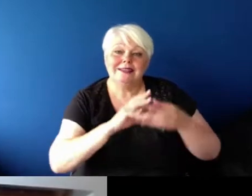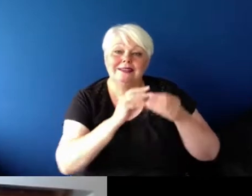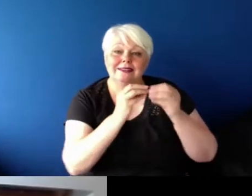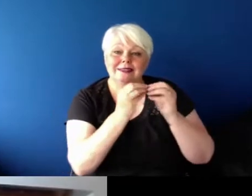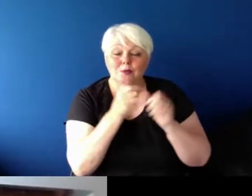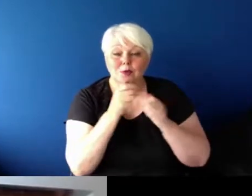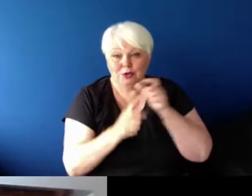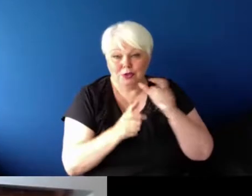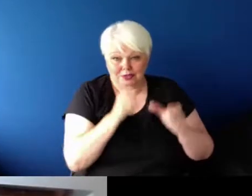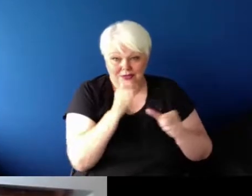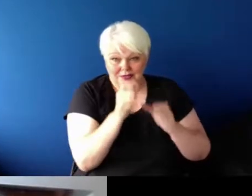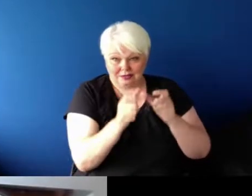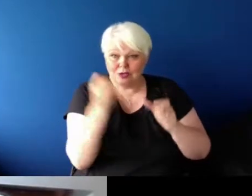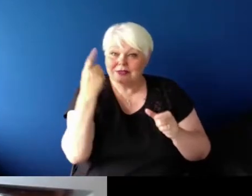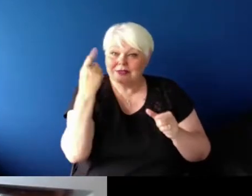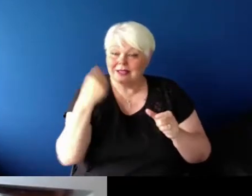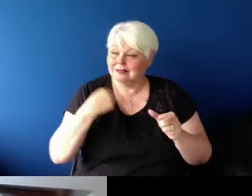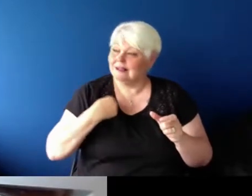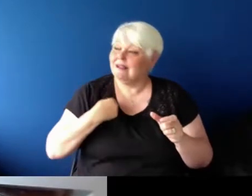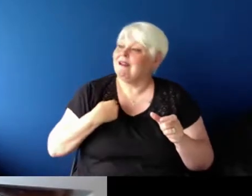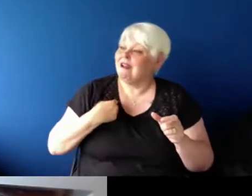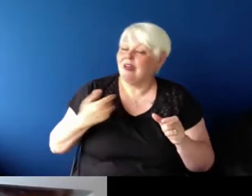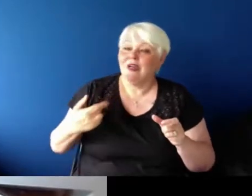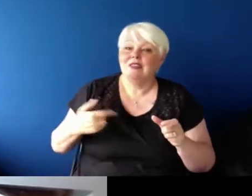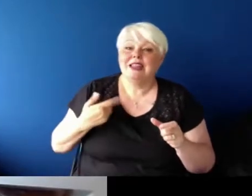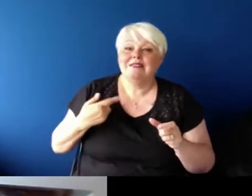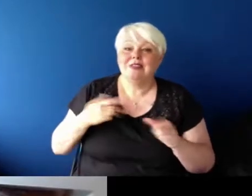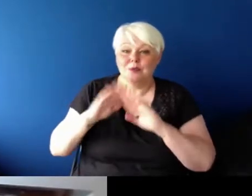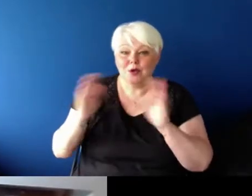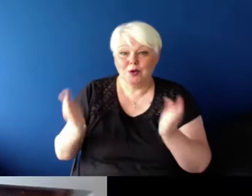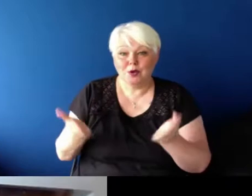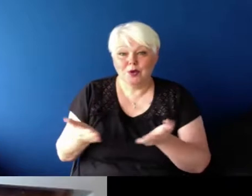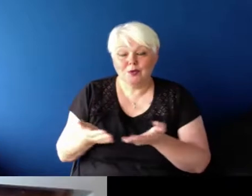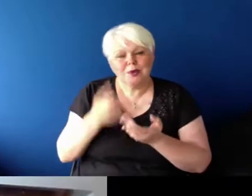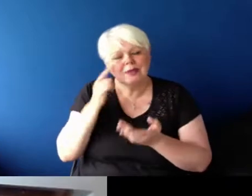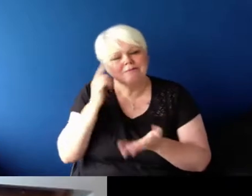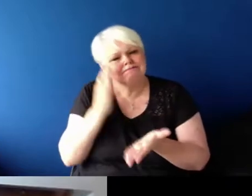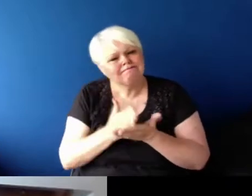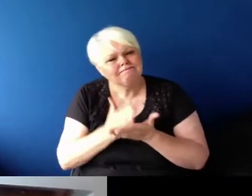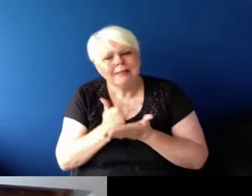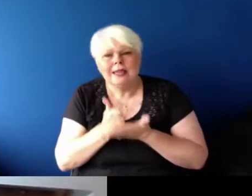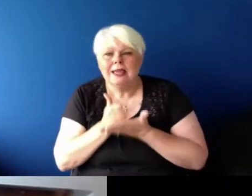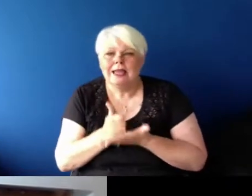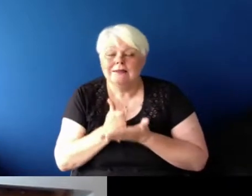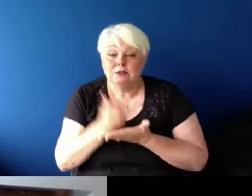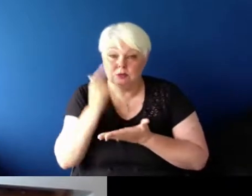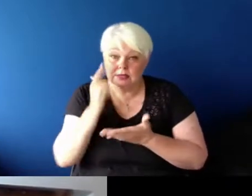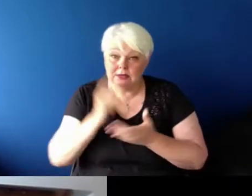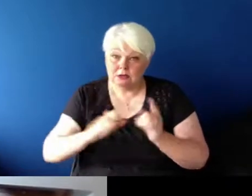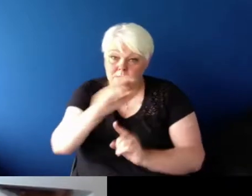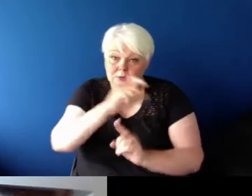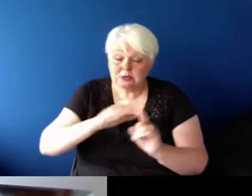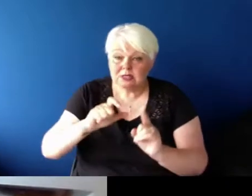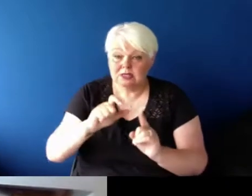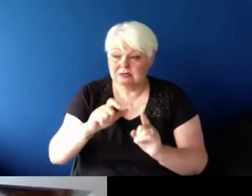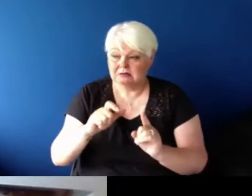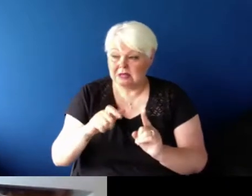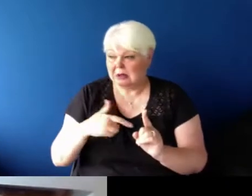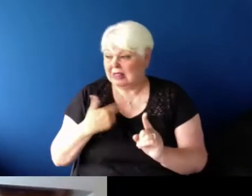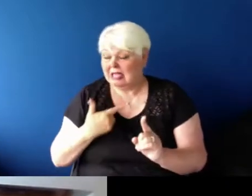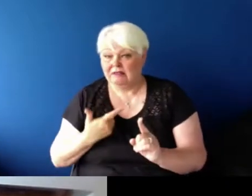come from my understanding of the living world. Mm. And I think it's really helpful to think of communities and our lives and